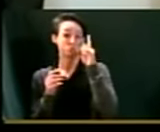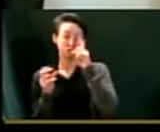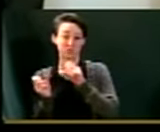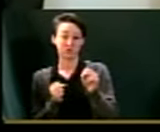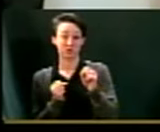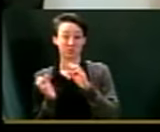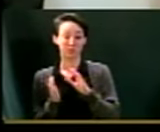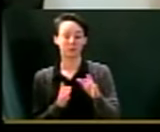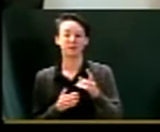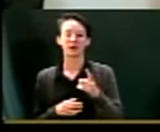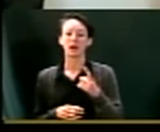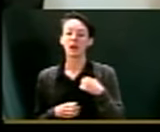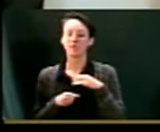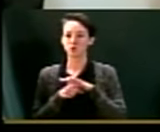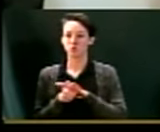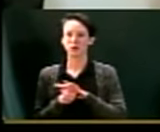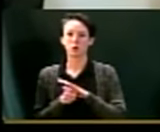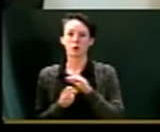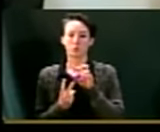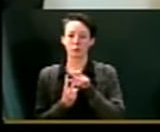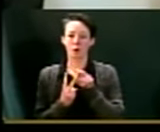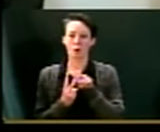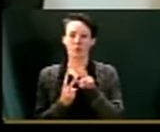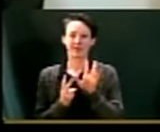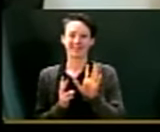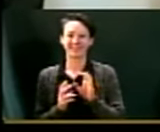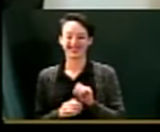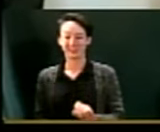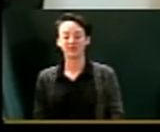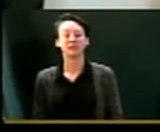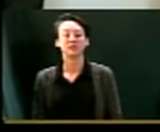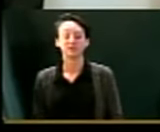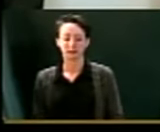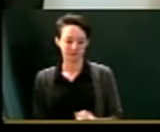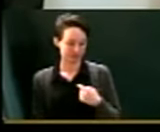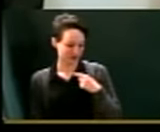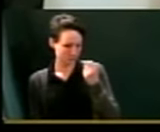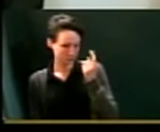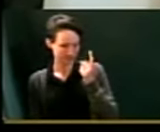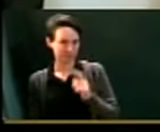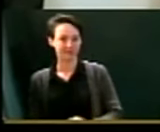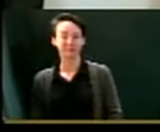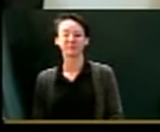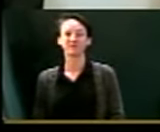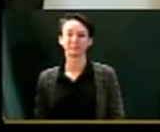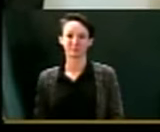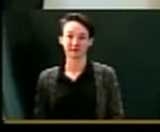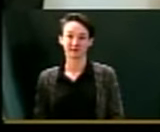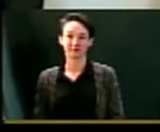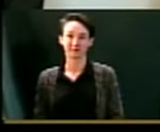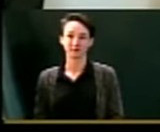quite a lot of stress over both of these, so. I understand. That's the right piece of paper down.